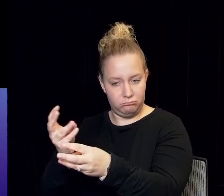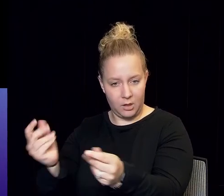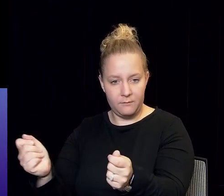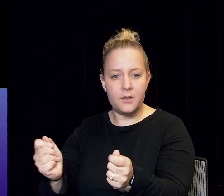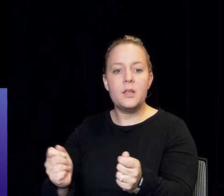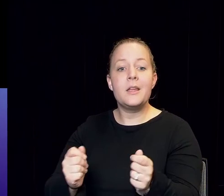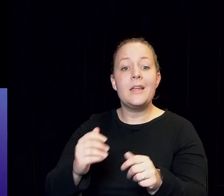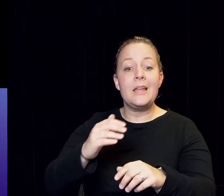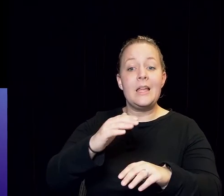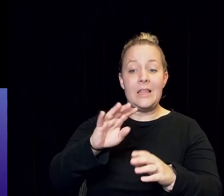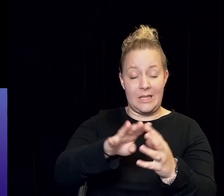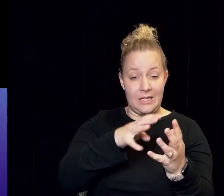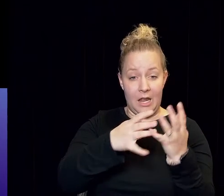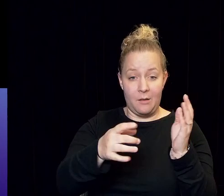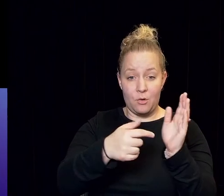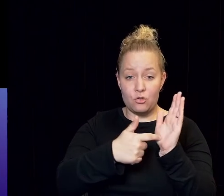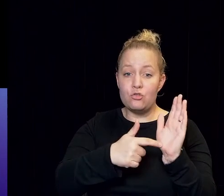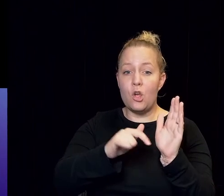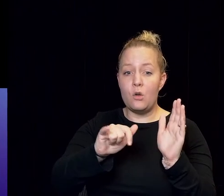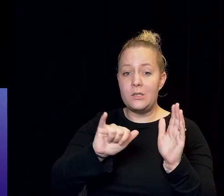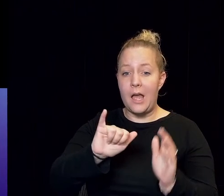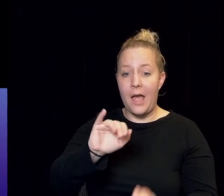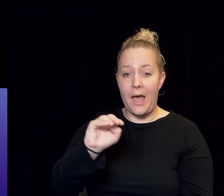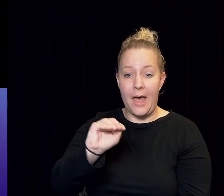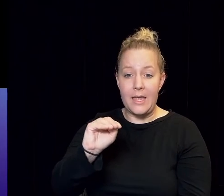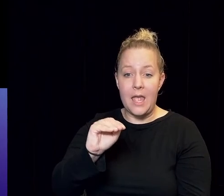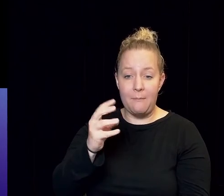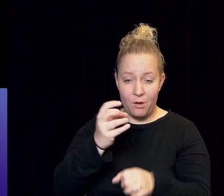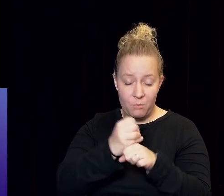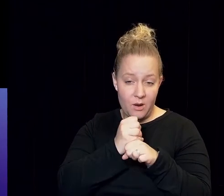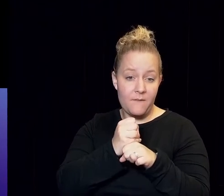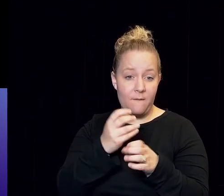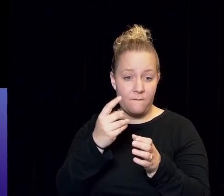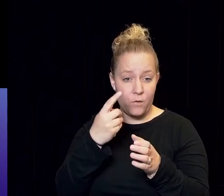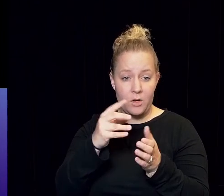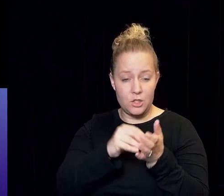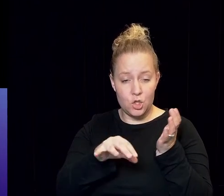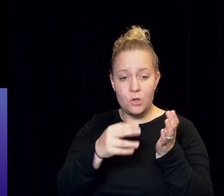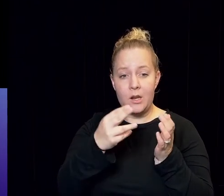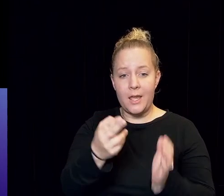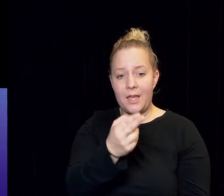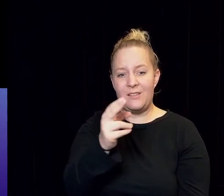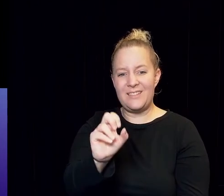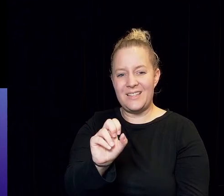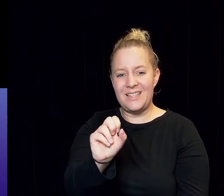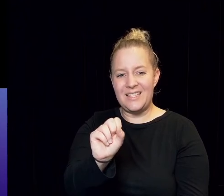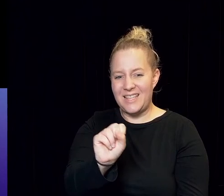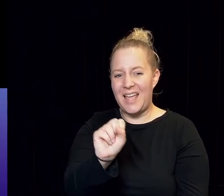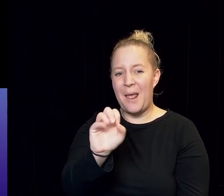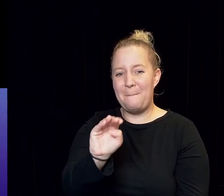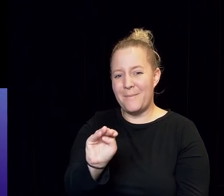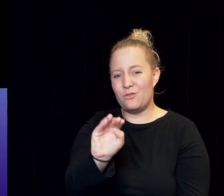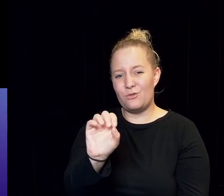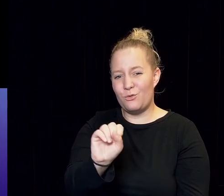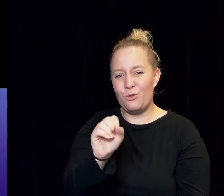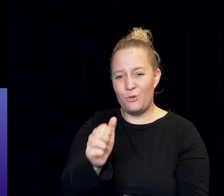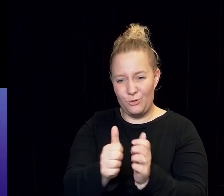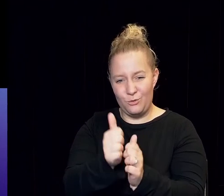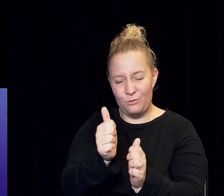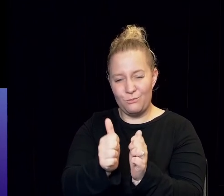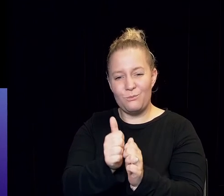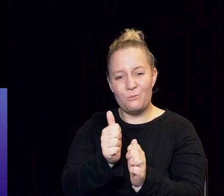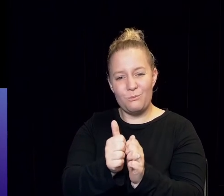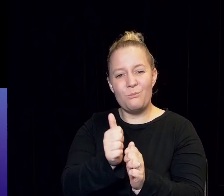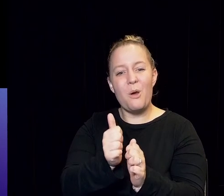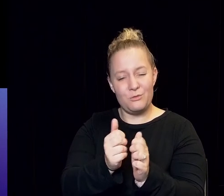table shows the instant messenger abbreviations students at Hillside Middle School use the most. So in part A, it's asking what fraction